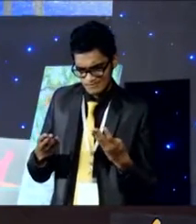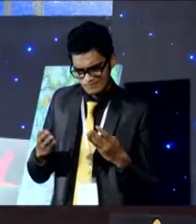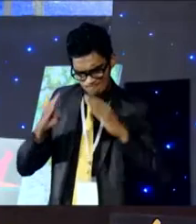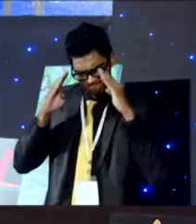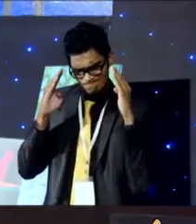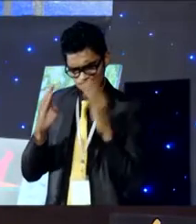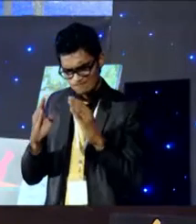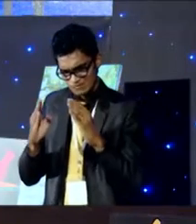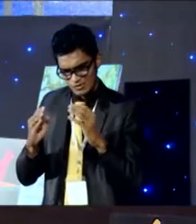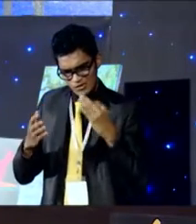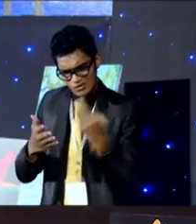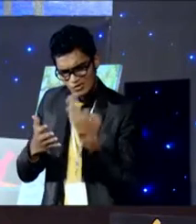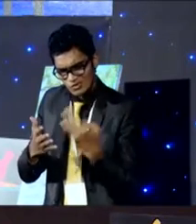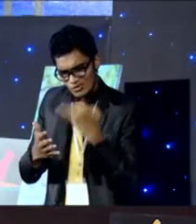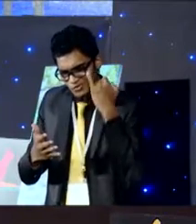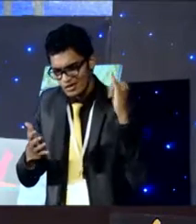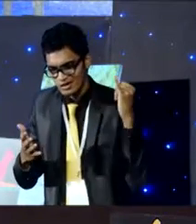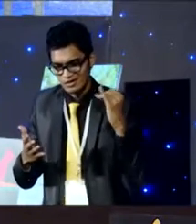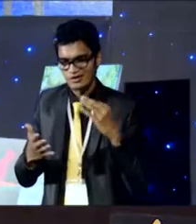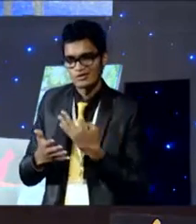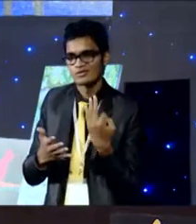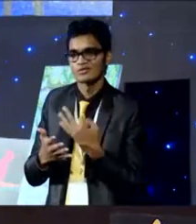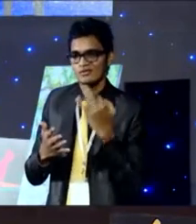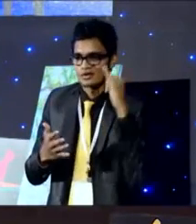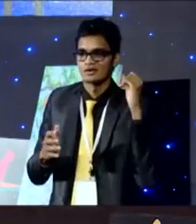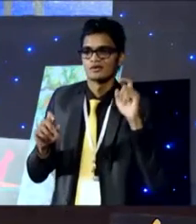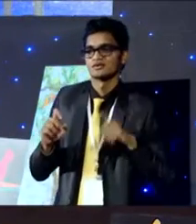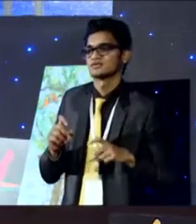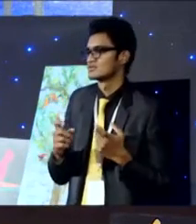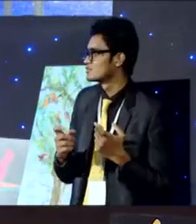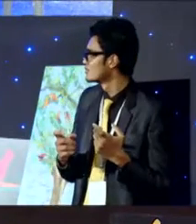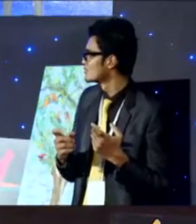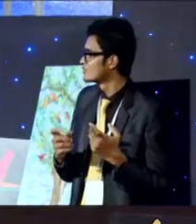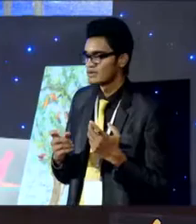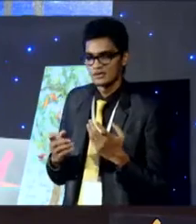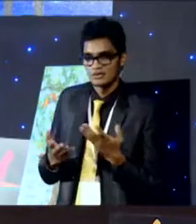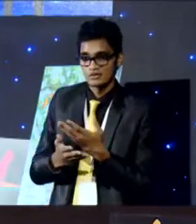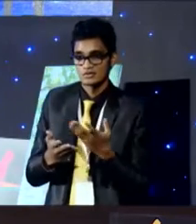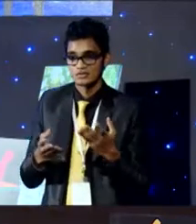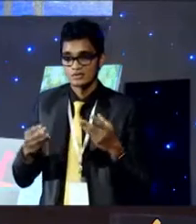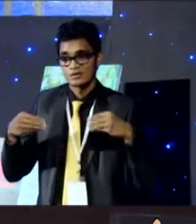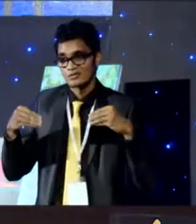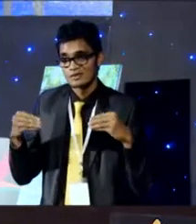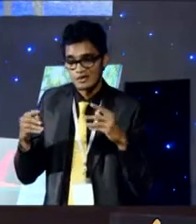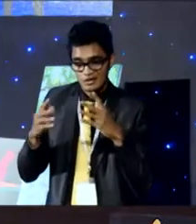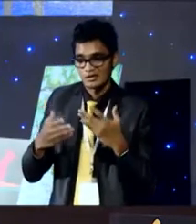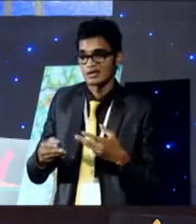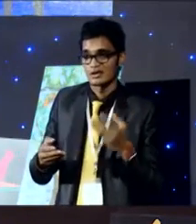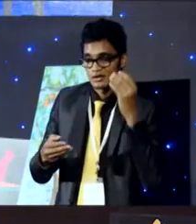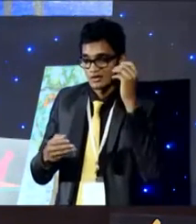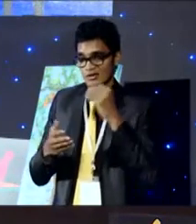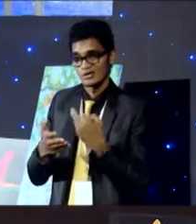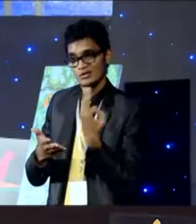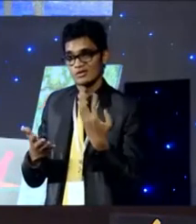on innovation. We need to be creative. We have to churn out products and technologies that the market wants every few years.